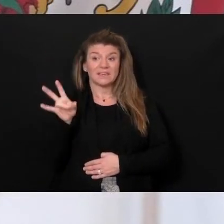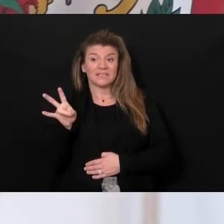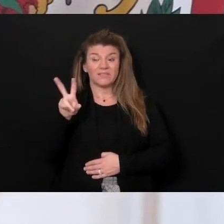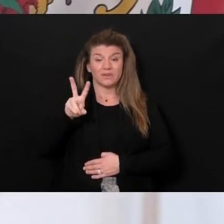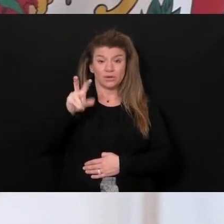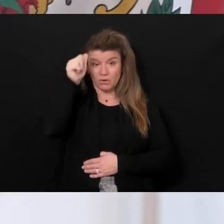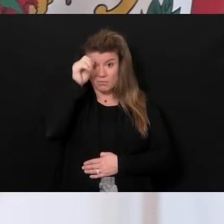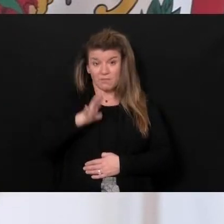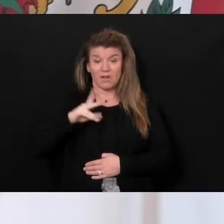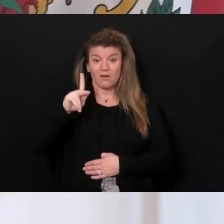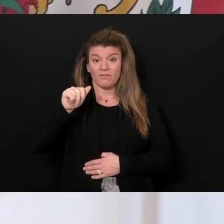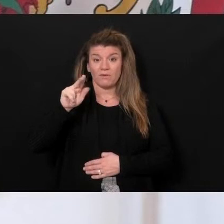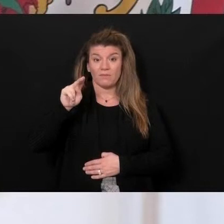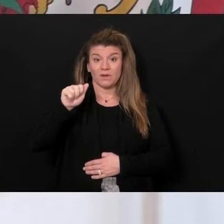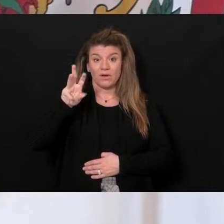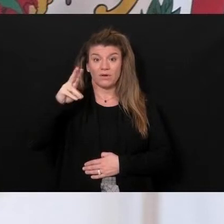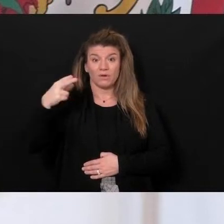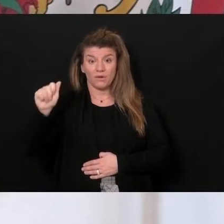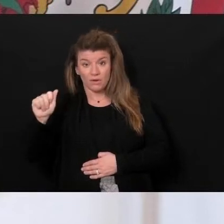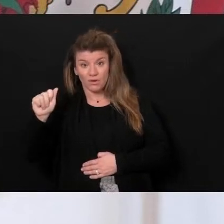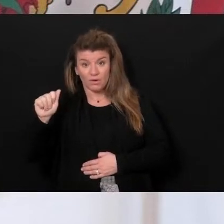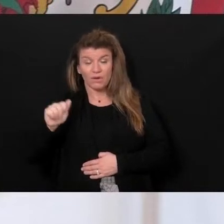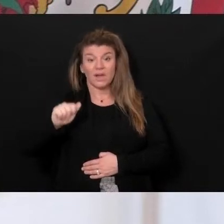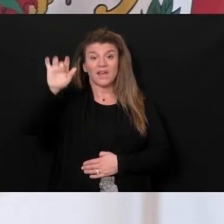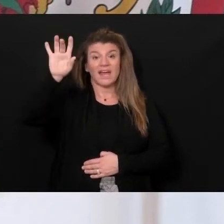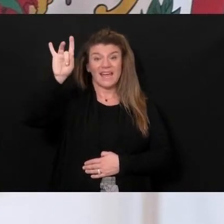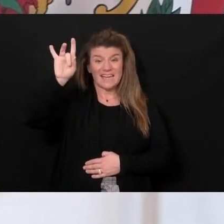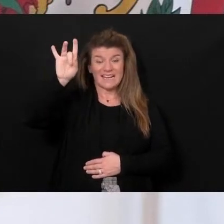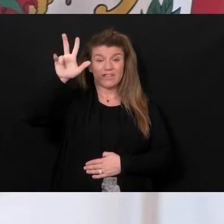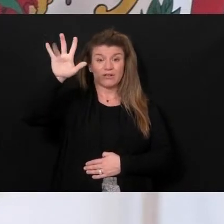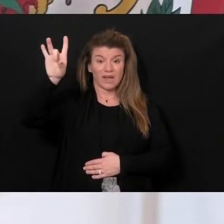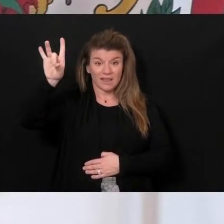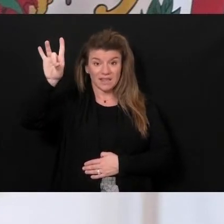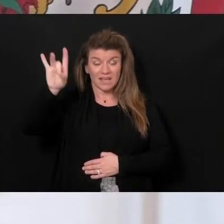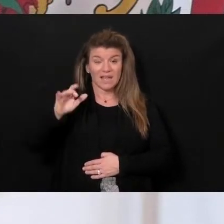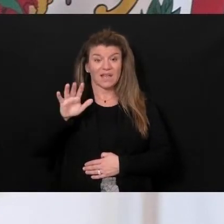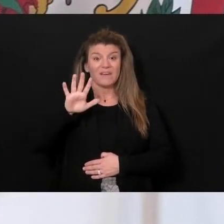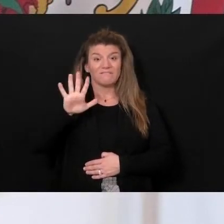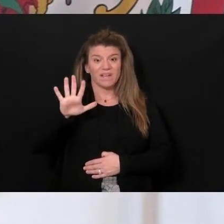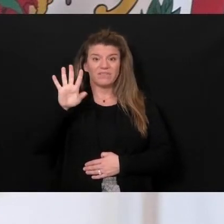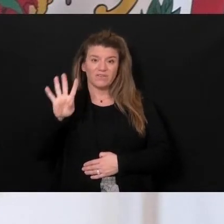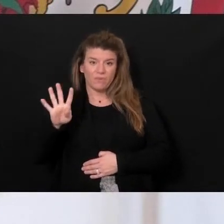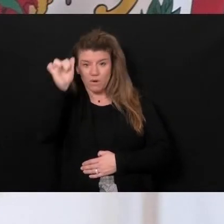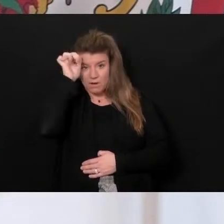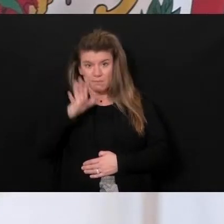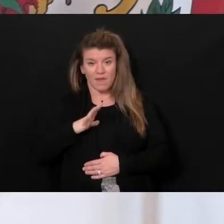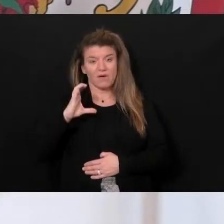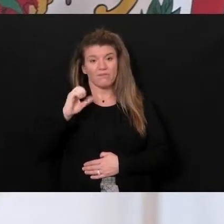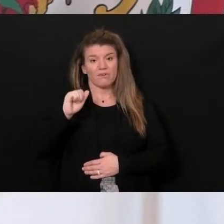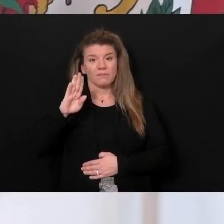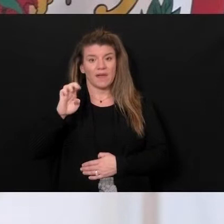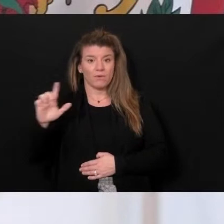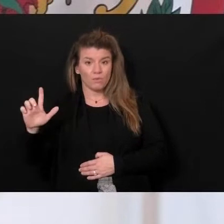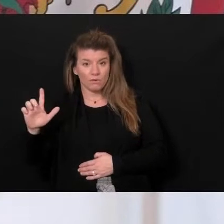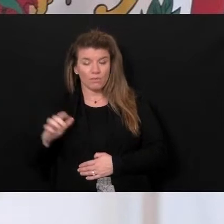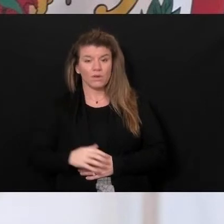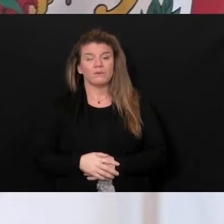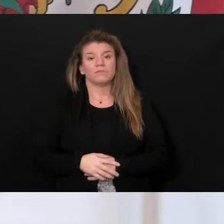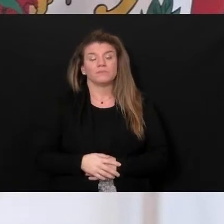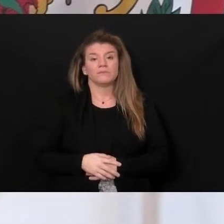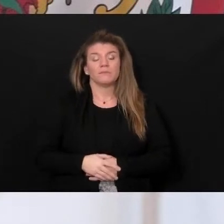male from Kanawha County. Our 1,838th death is a 54-year-old male from Cabell County.